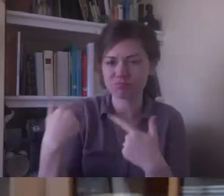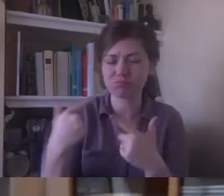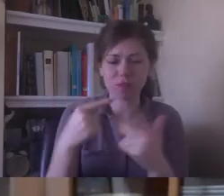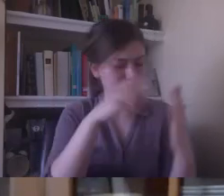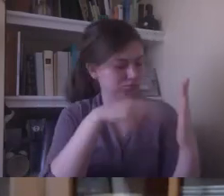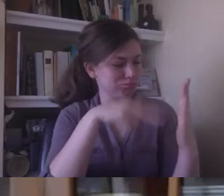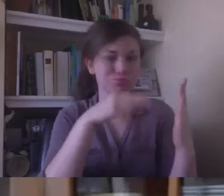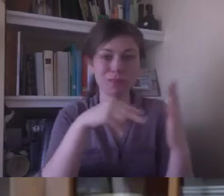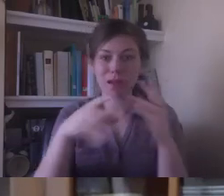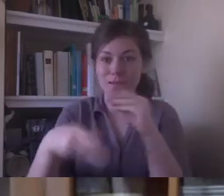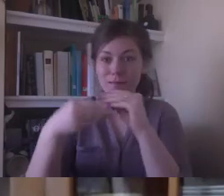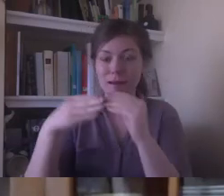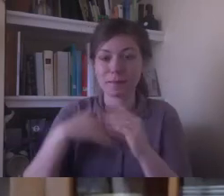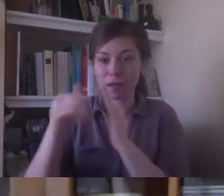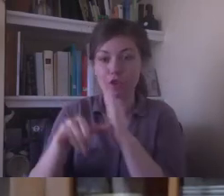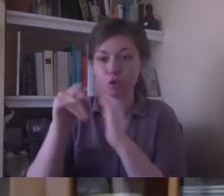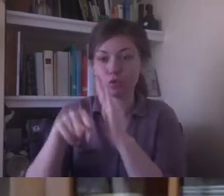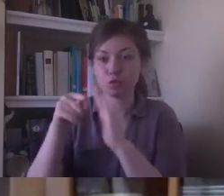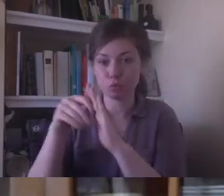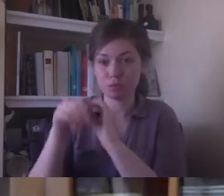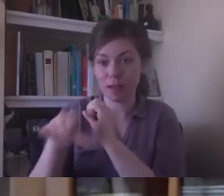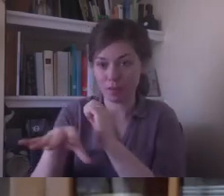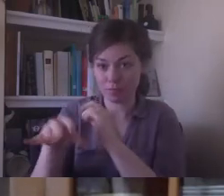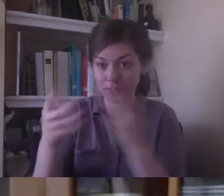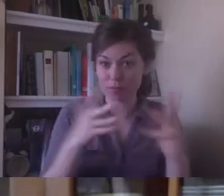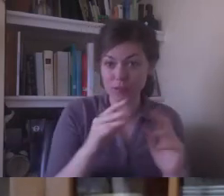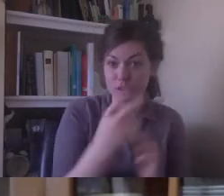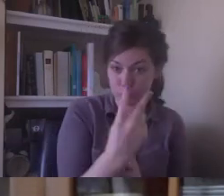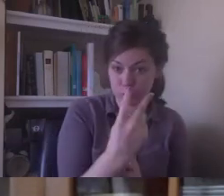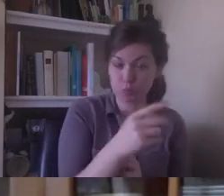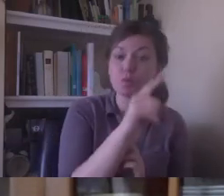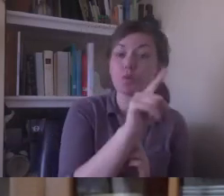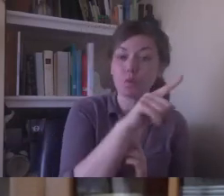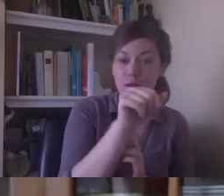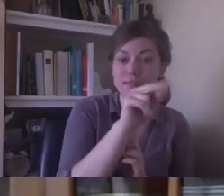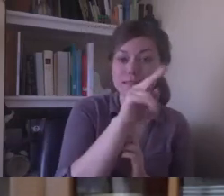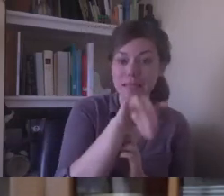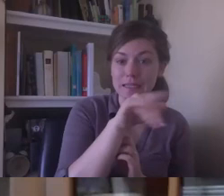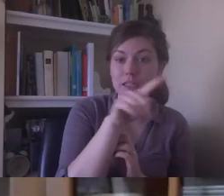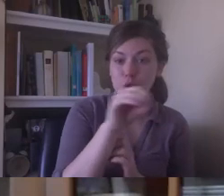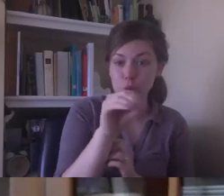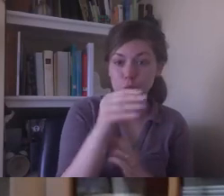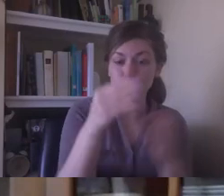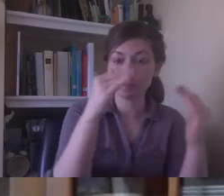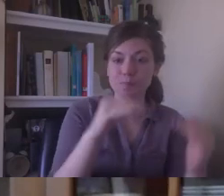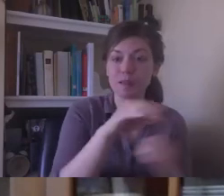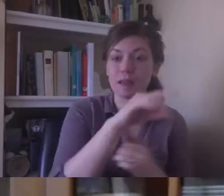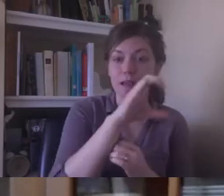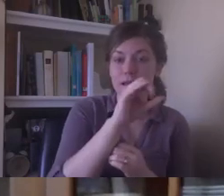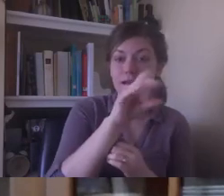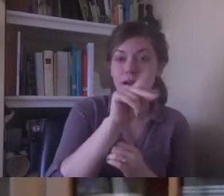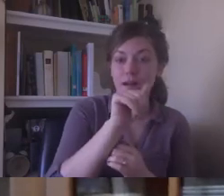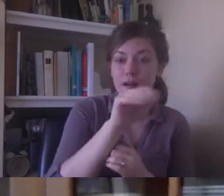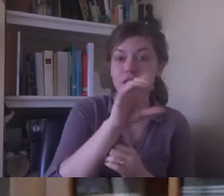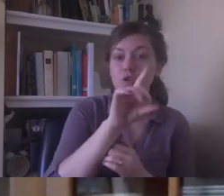channel, and I still have 4 more to go. I've done 2 already, One Zany Zoo and Cockadoodle Oops. And I'm excited to